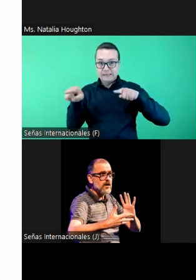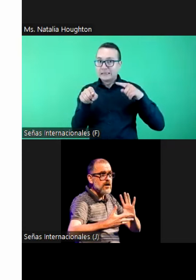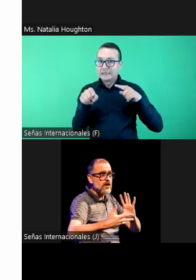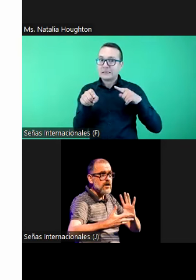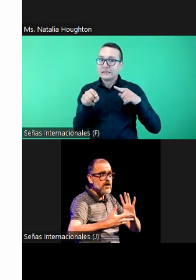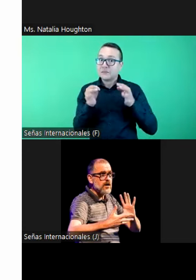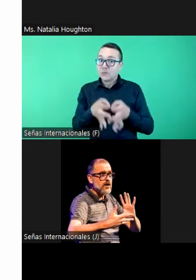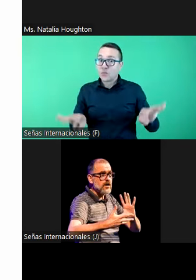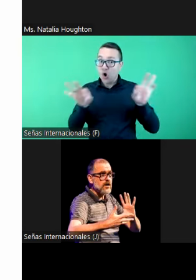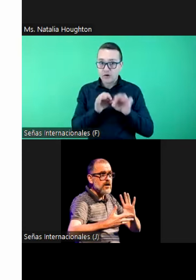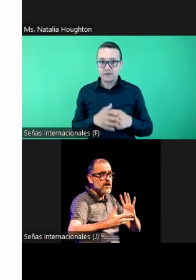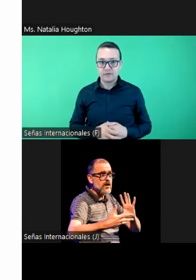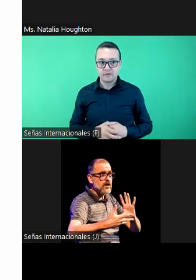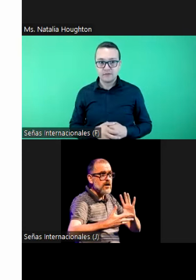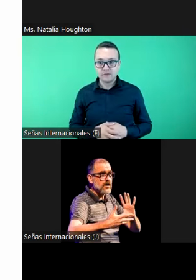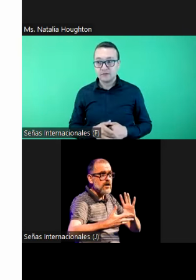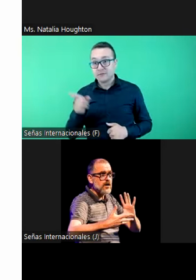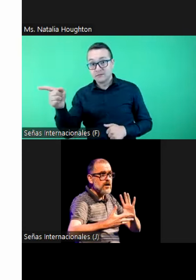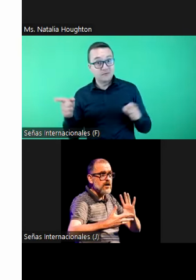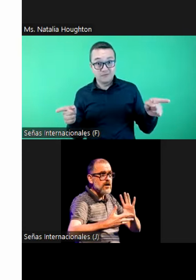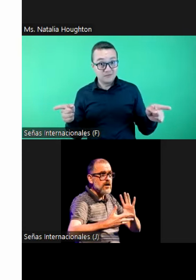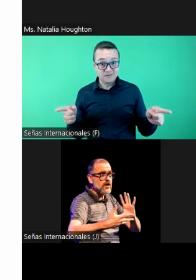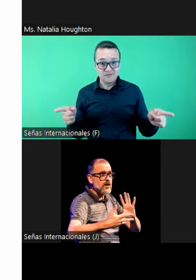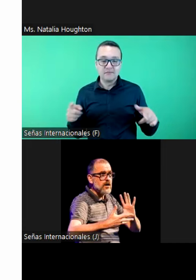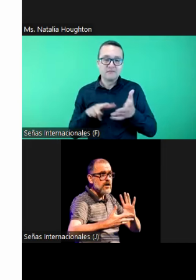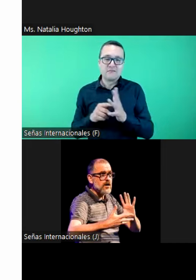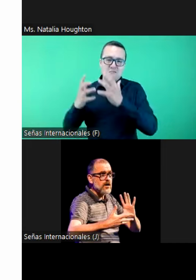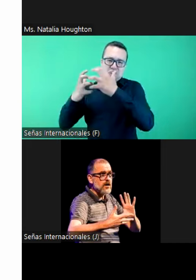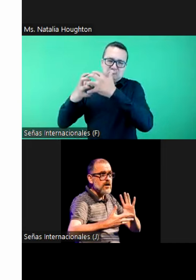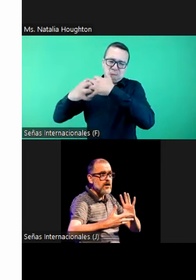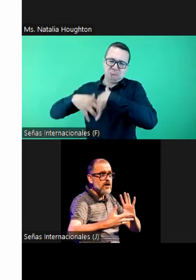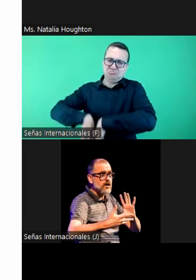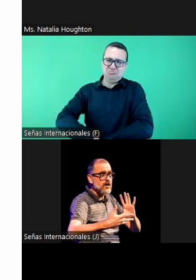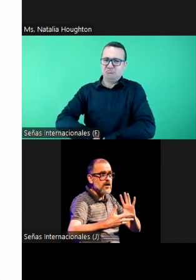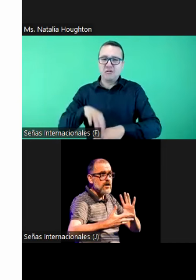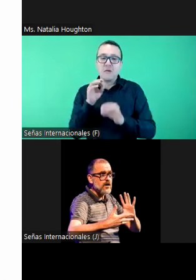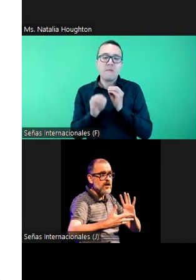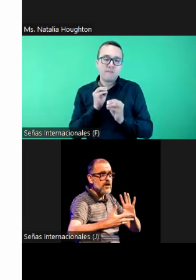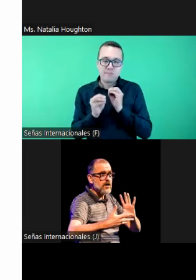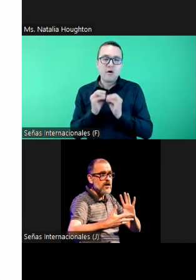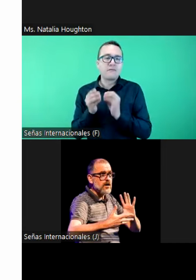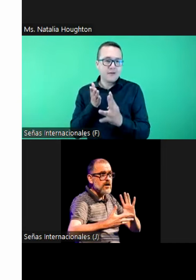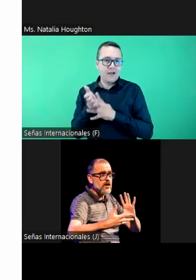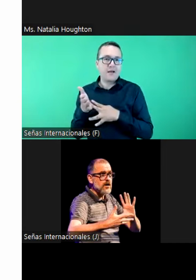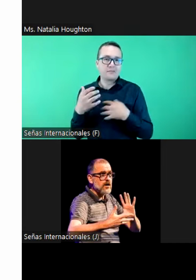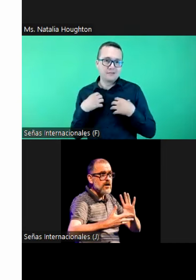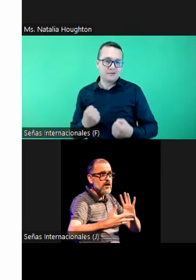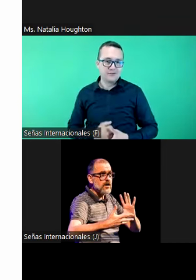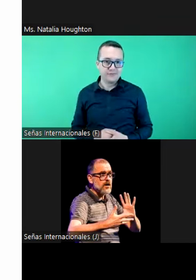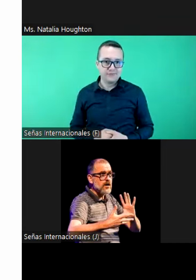crucial elements because in those cases, the access to healthcare services is